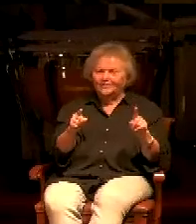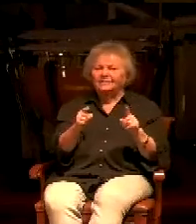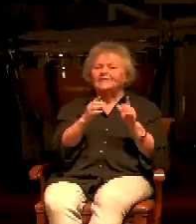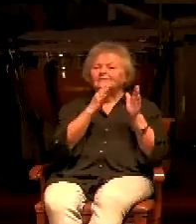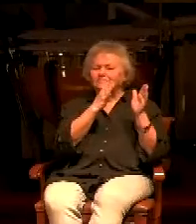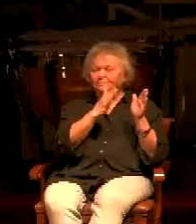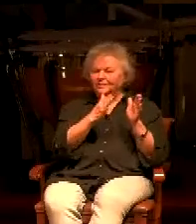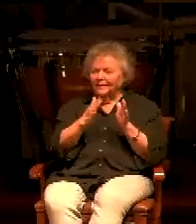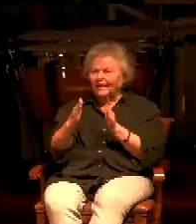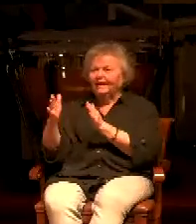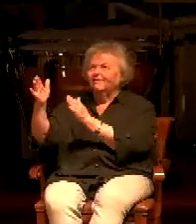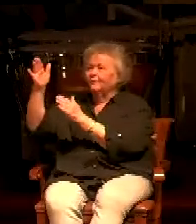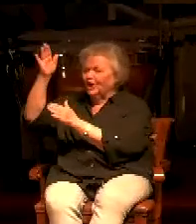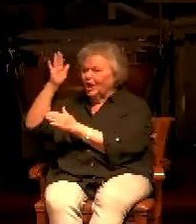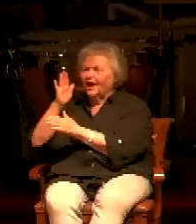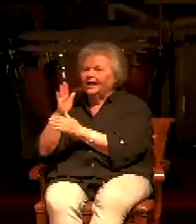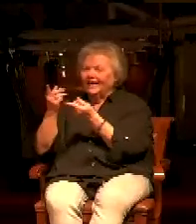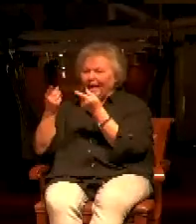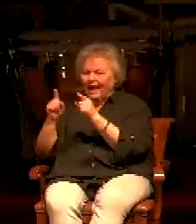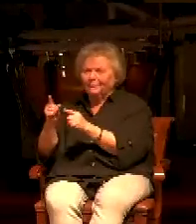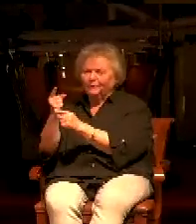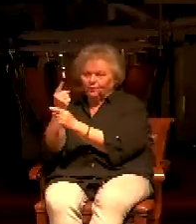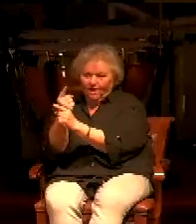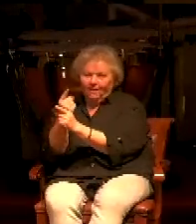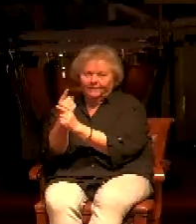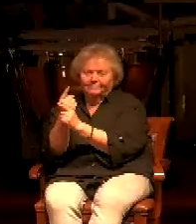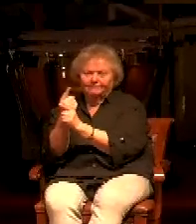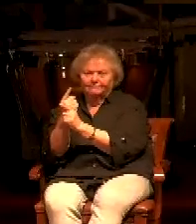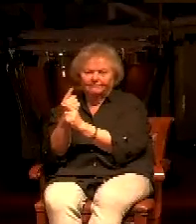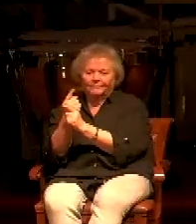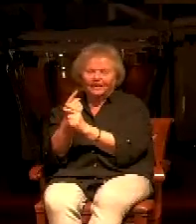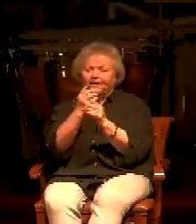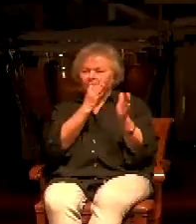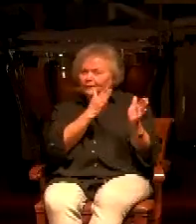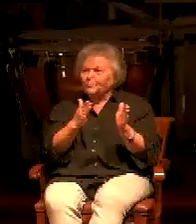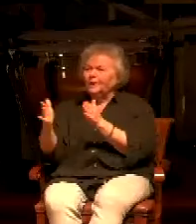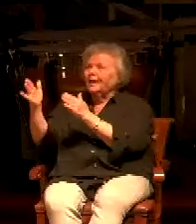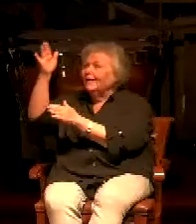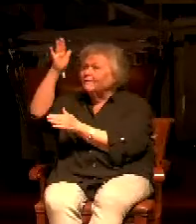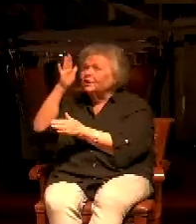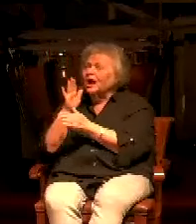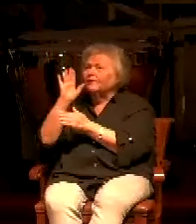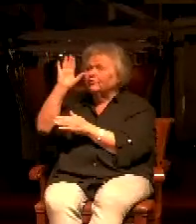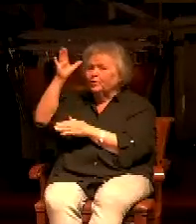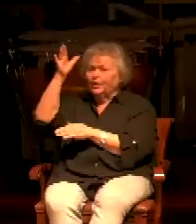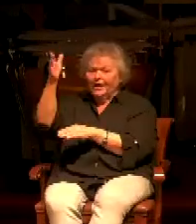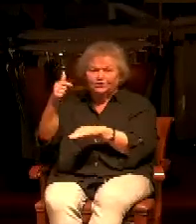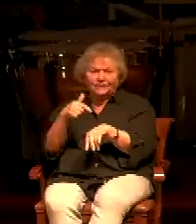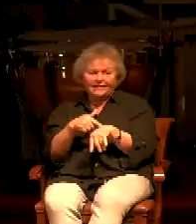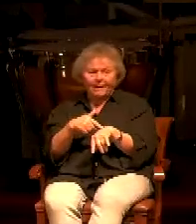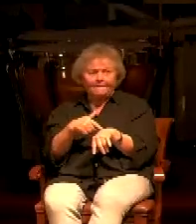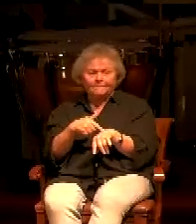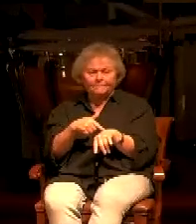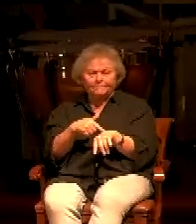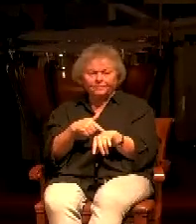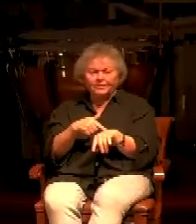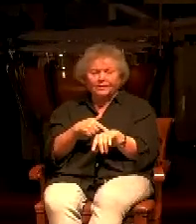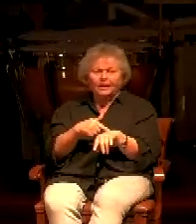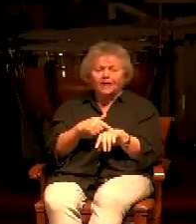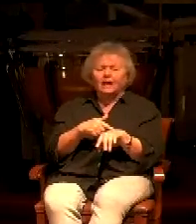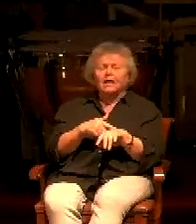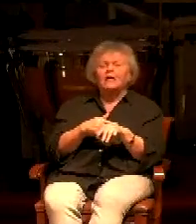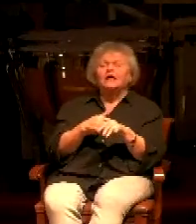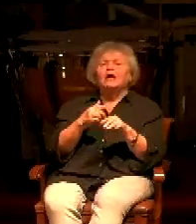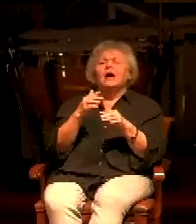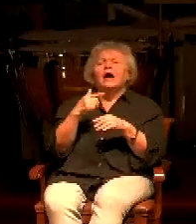alone to his death, and he will walk alone to a death that is a plan of God before the creation of time. Paul says in 1 Corinthians chapter 15, "For I delivered unto you of